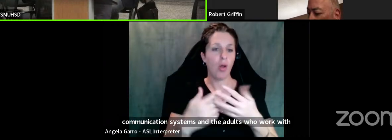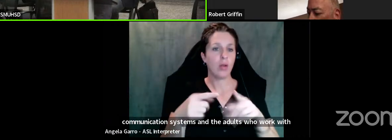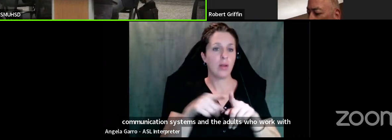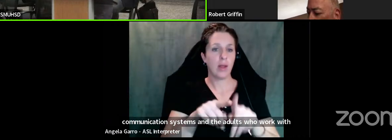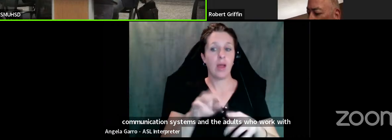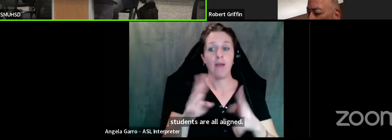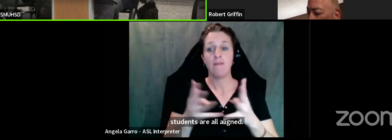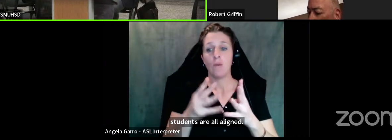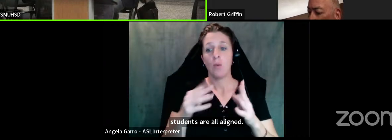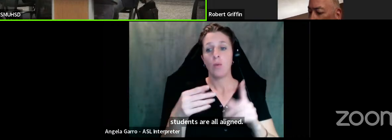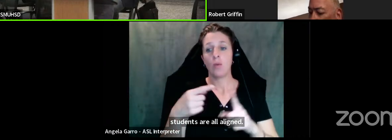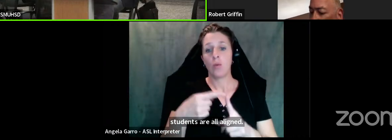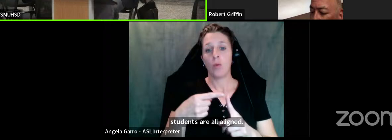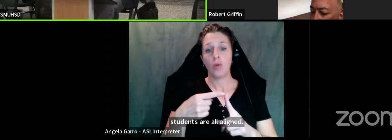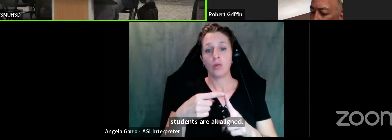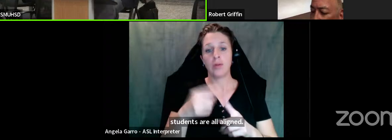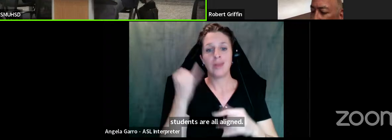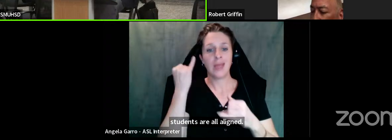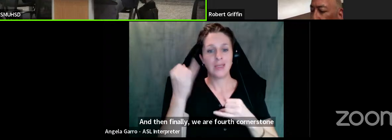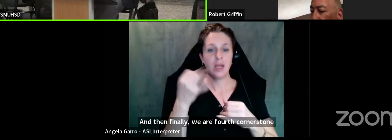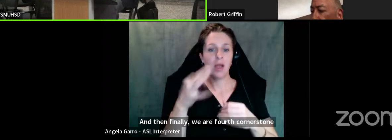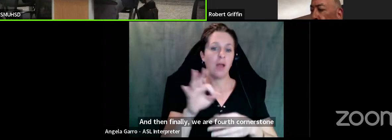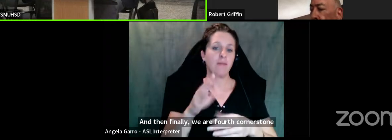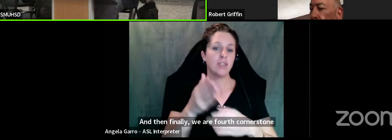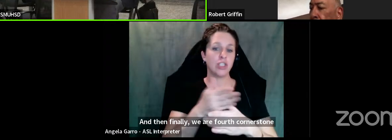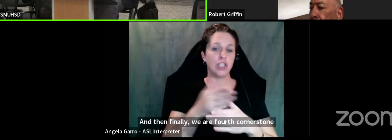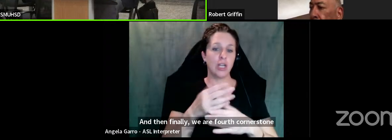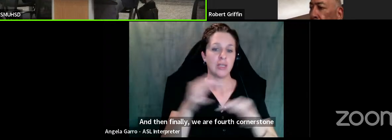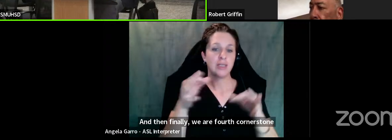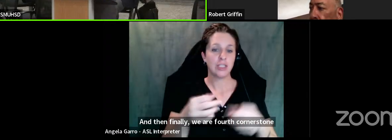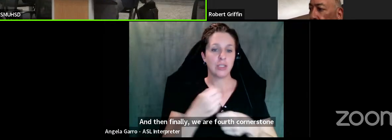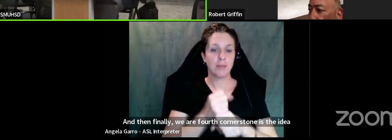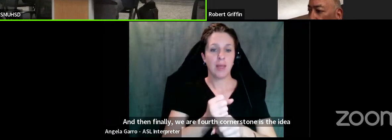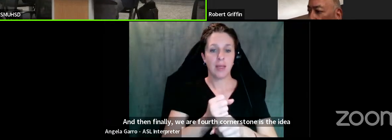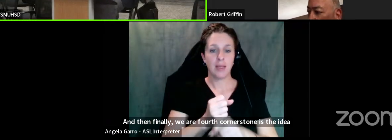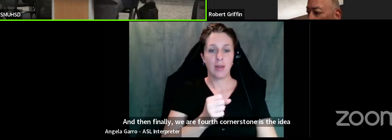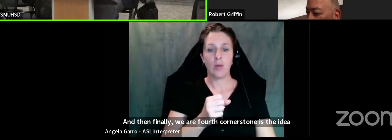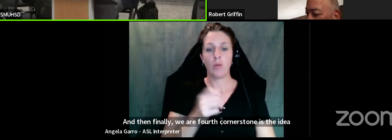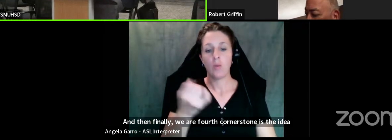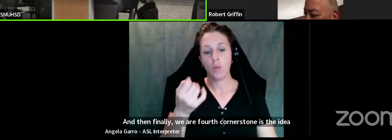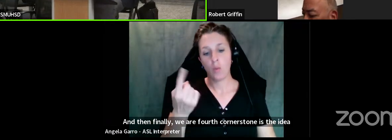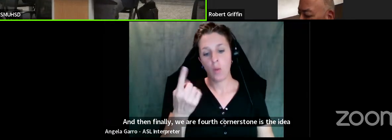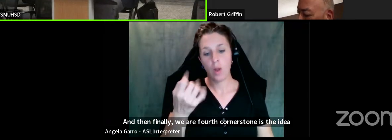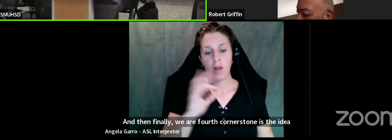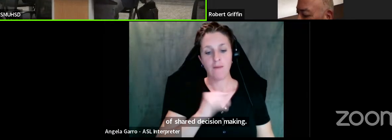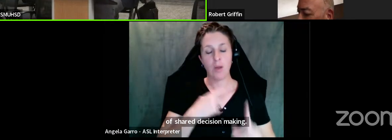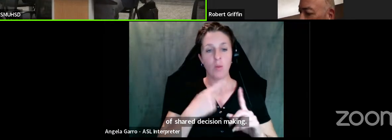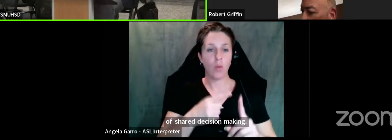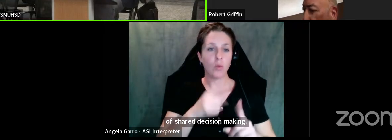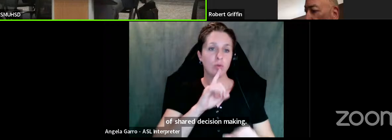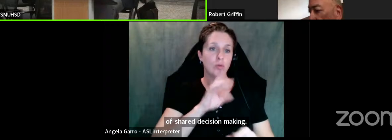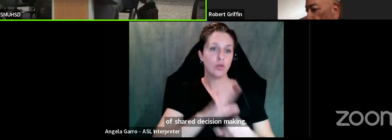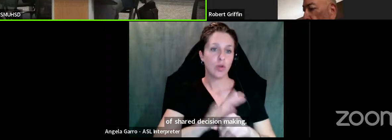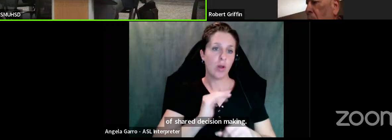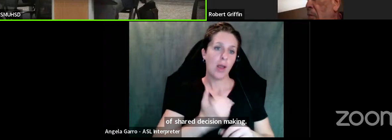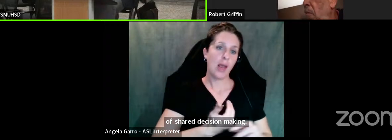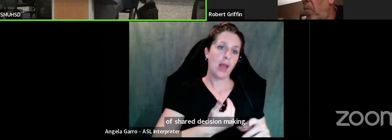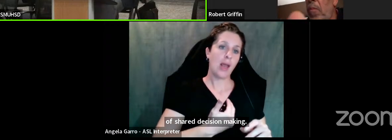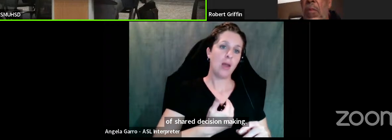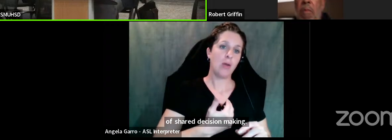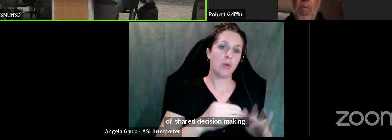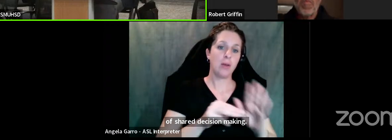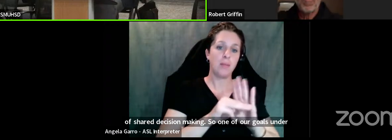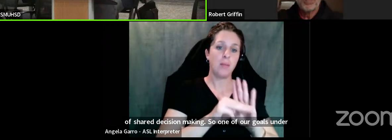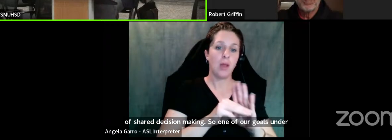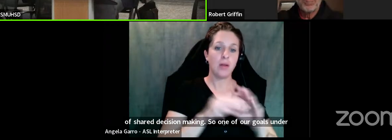cornerstone is the idea of shared decision-making. So one of our goals under there is just to ensure that our model